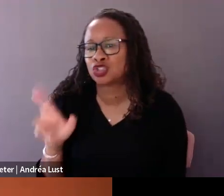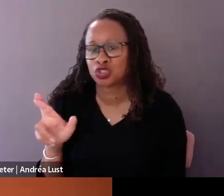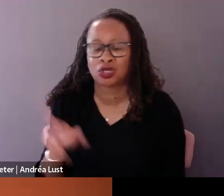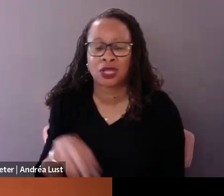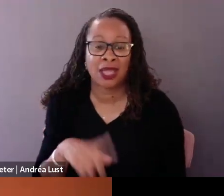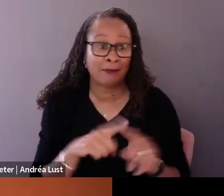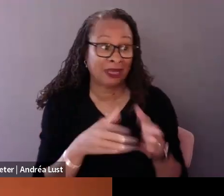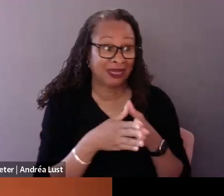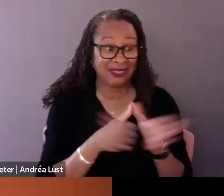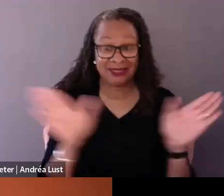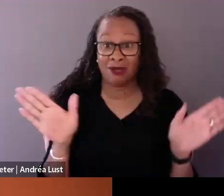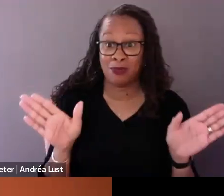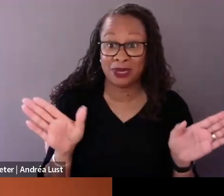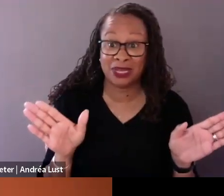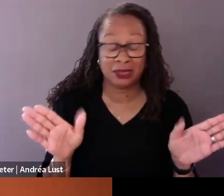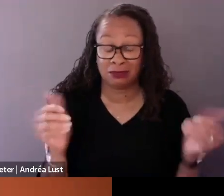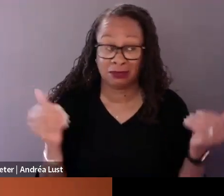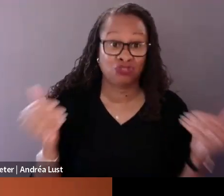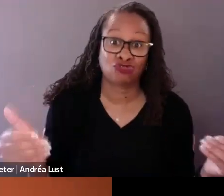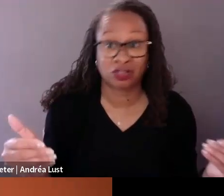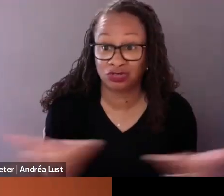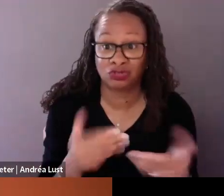not, I've got a crazy conspiracy theory for you,